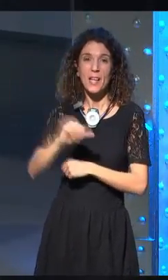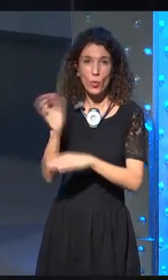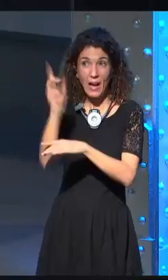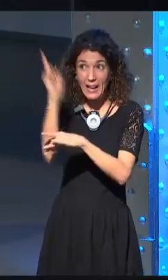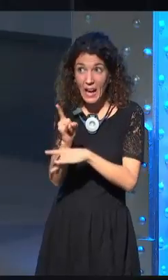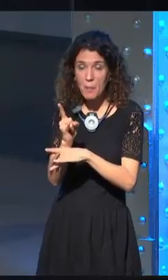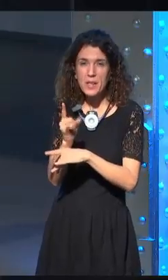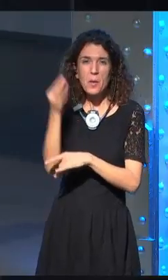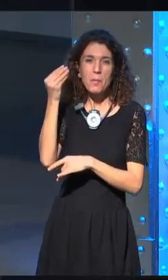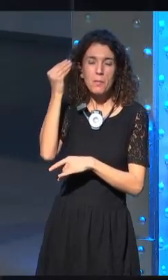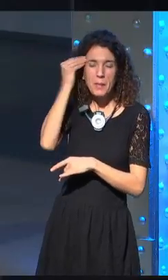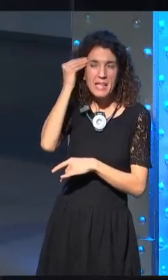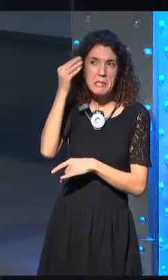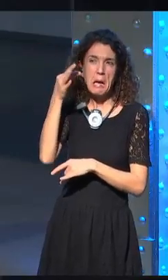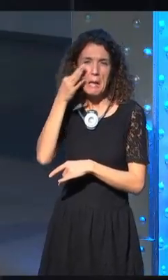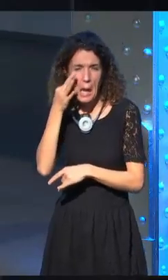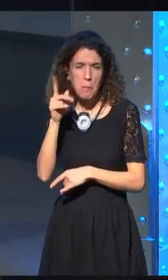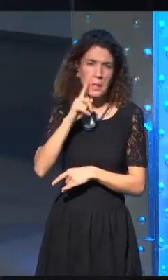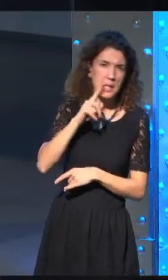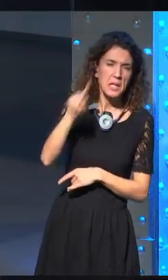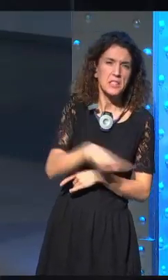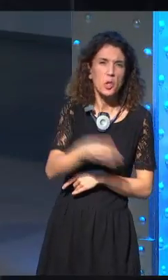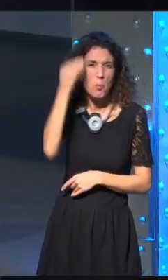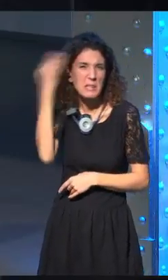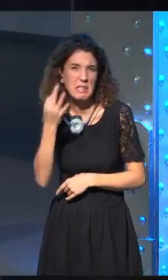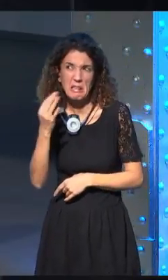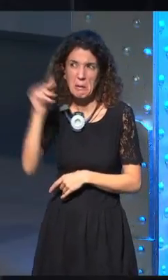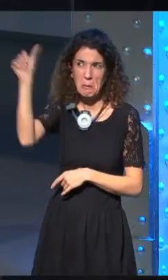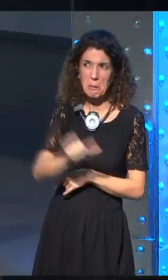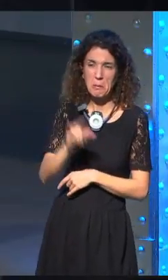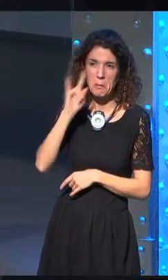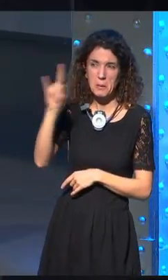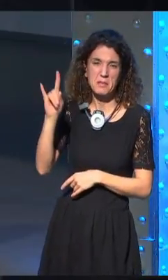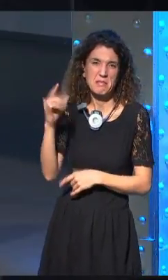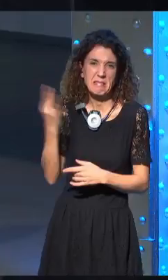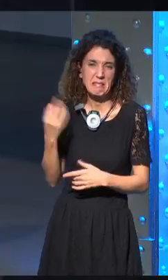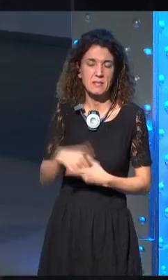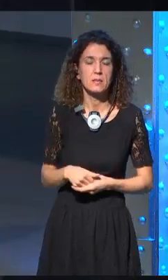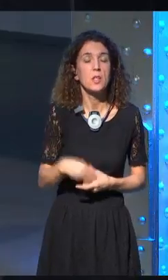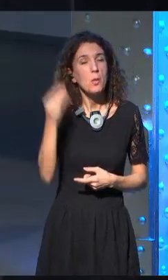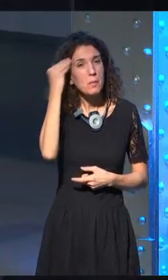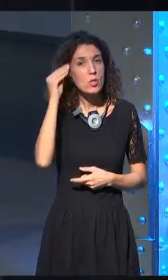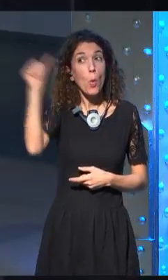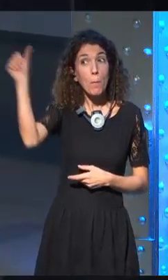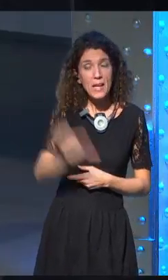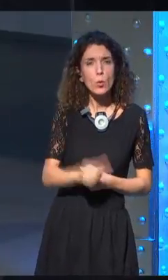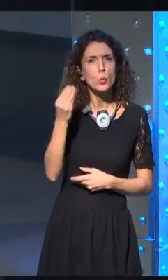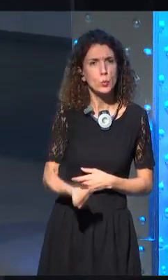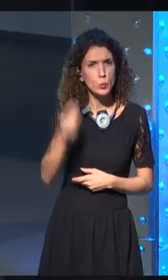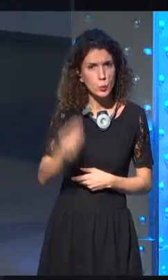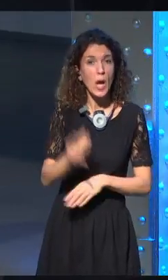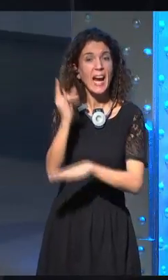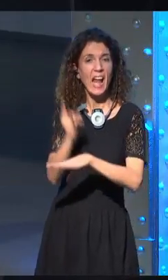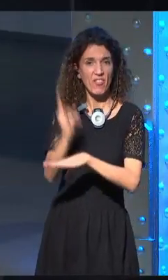it's similar to real life? Do you think that everything is unreal? Big movie. I mean, a lot of